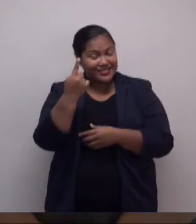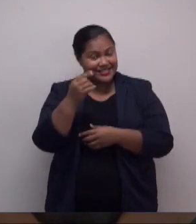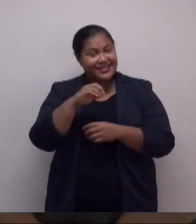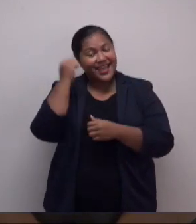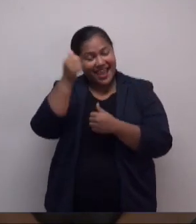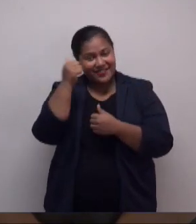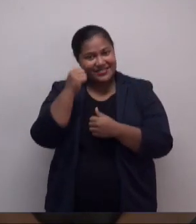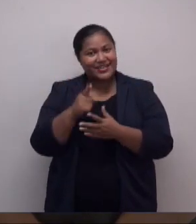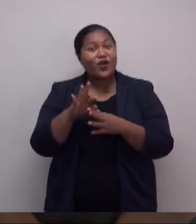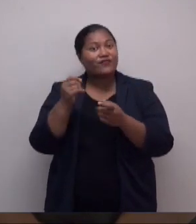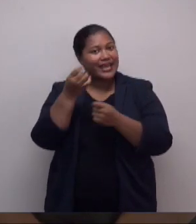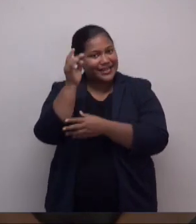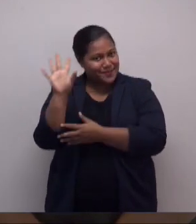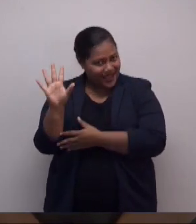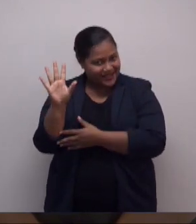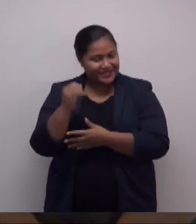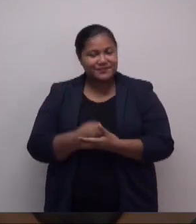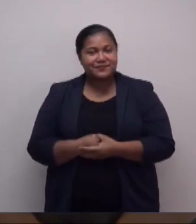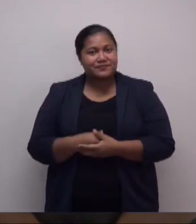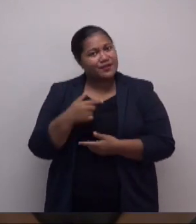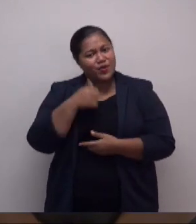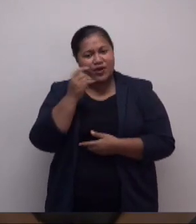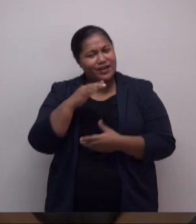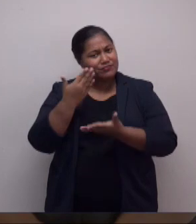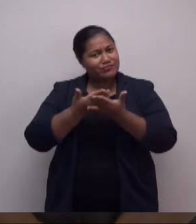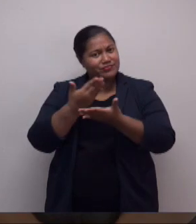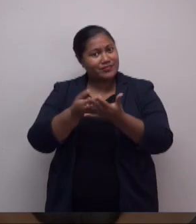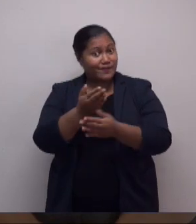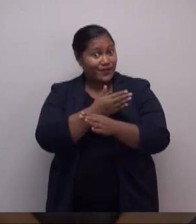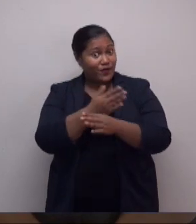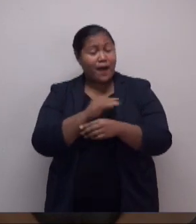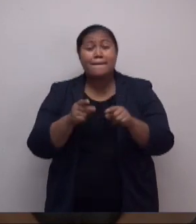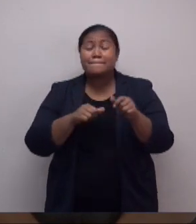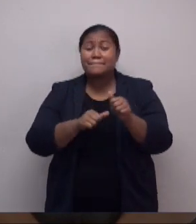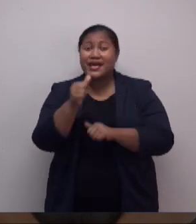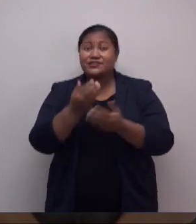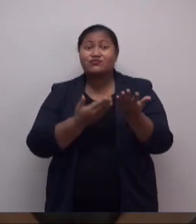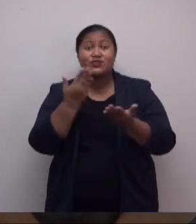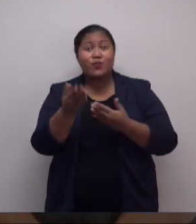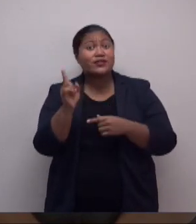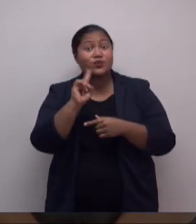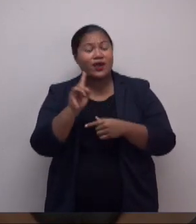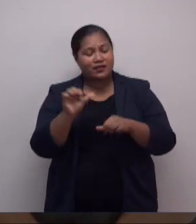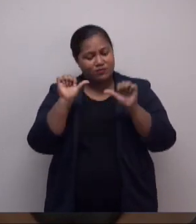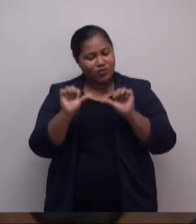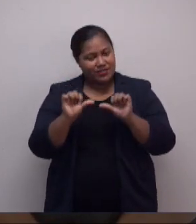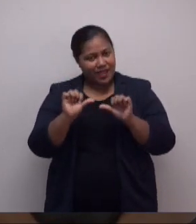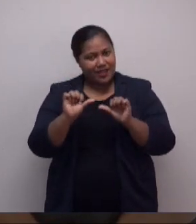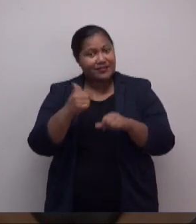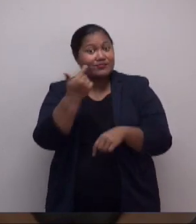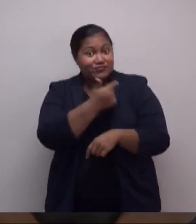independence. I've said before, the best reward for being vaccinated is the protection vaccines